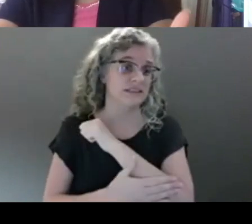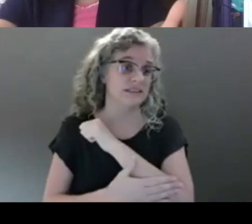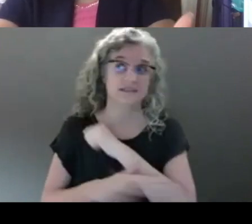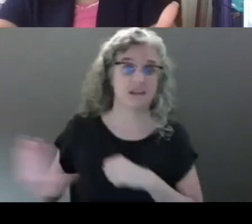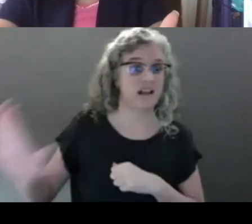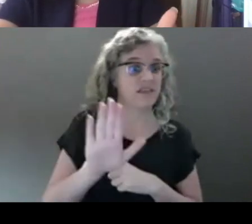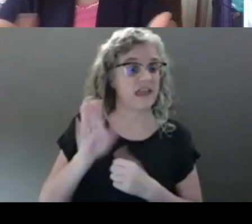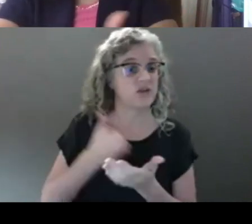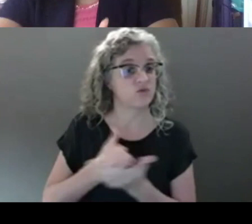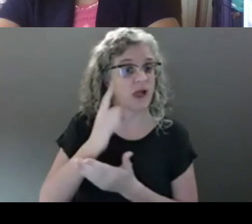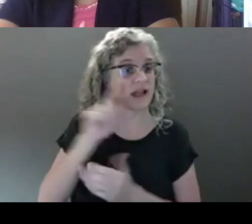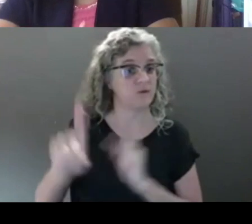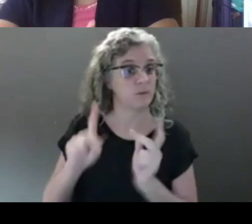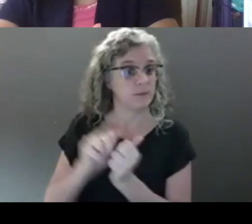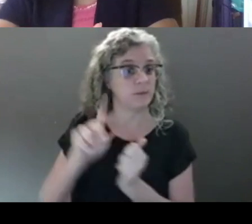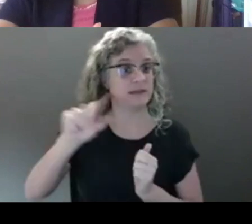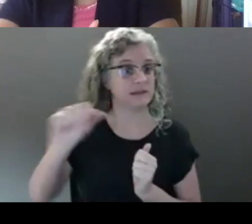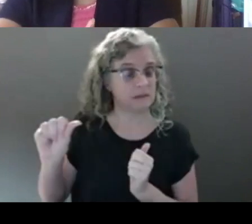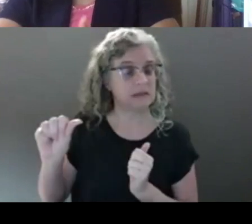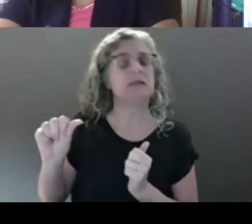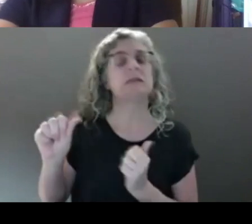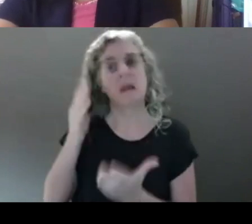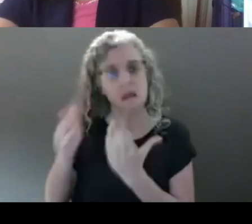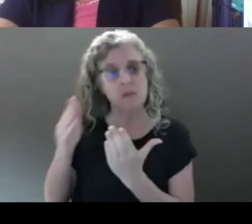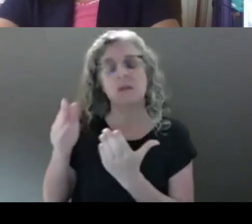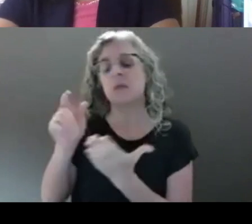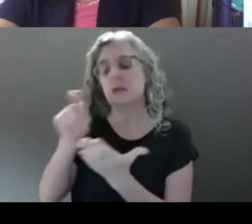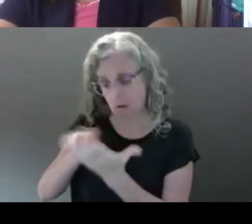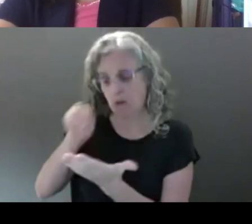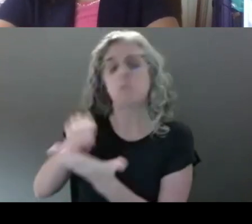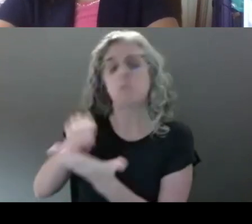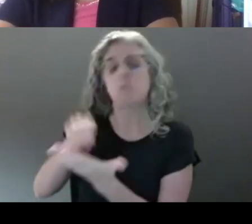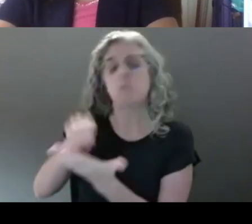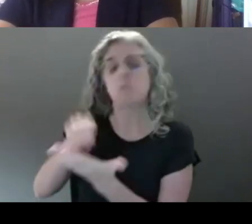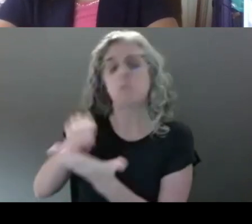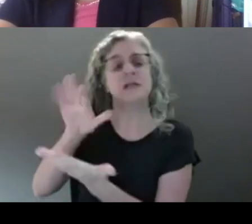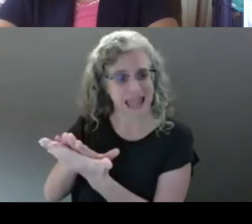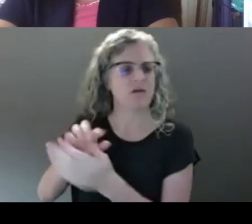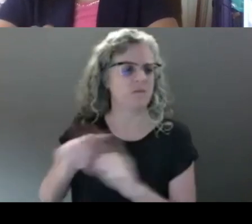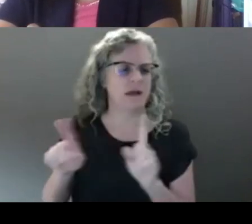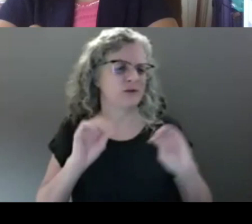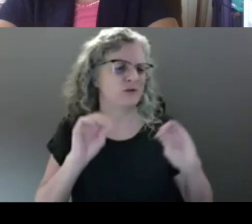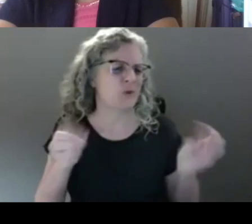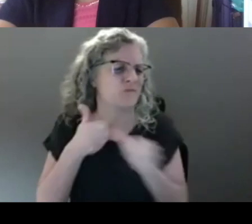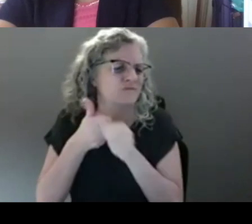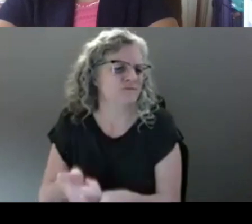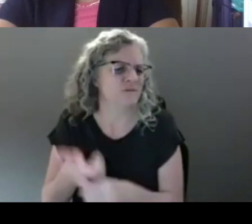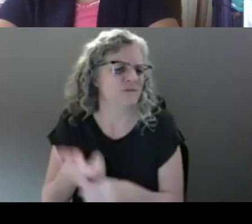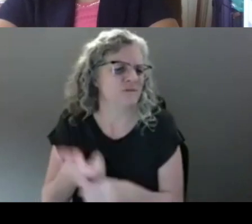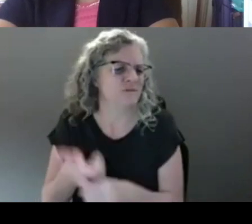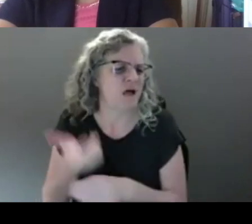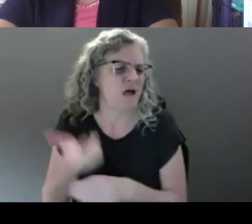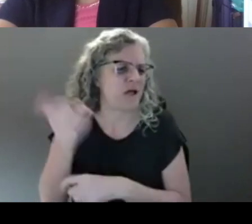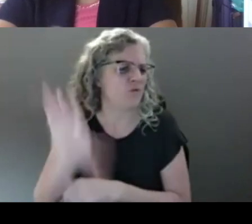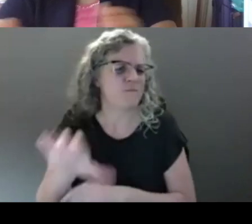have disability rights, but the rights are not enforced. Many countries are working to align their laws